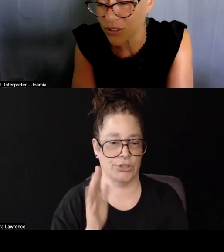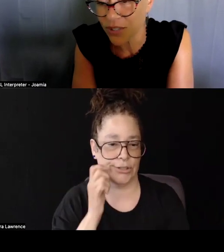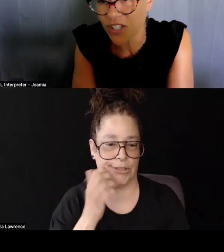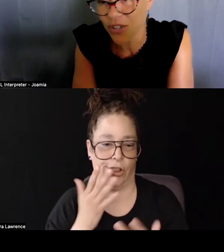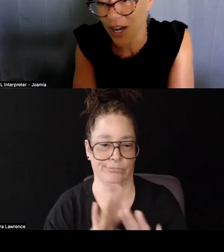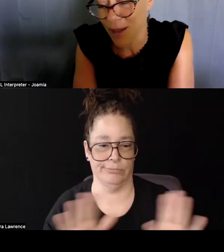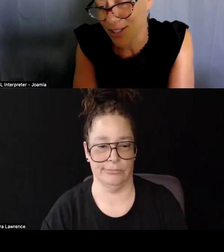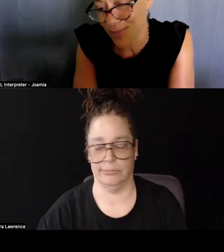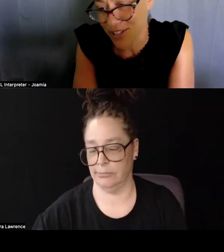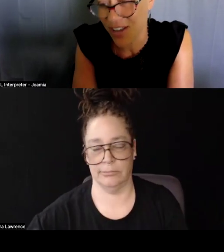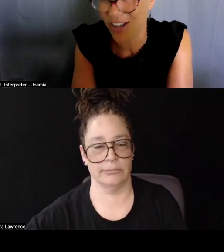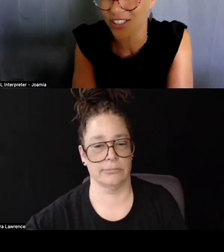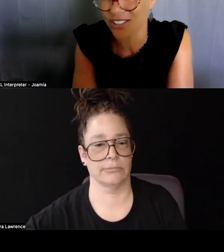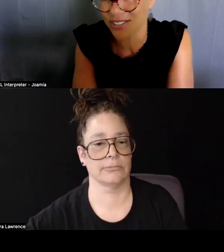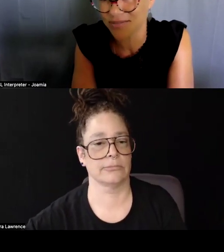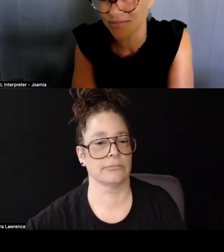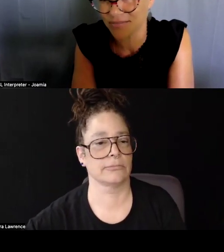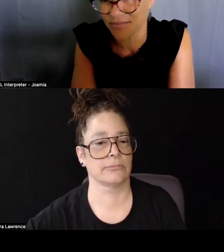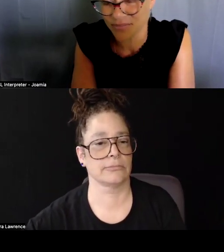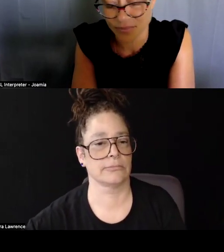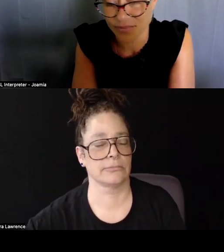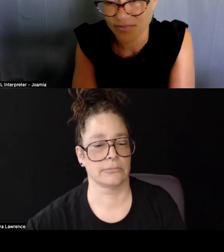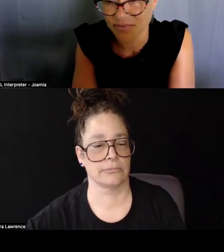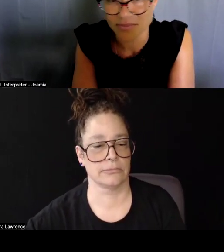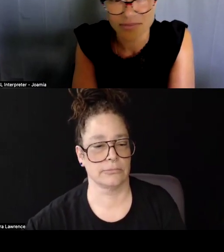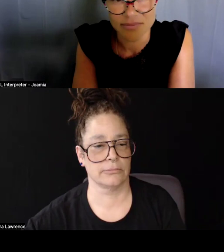So do not try to match up their skin colors.